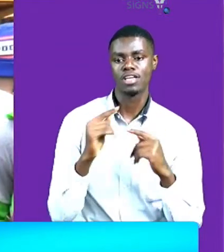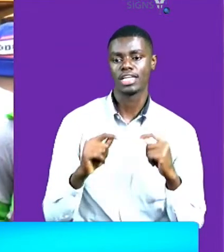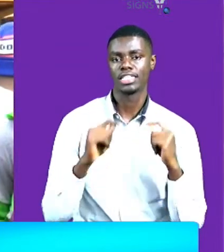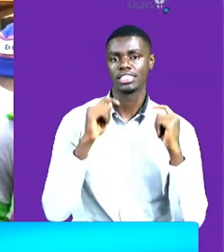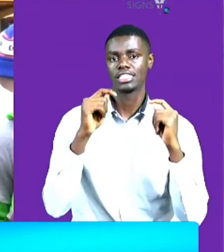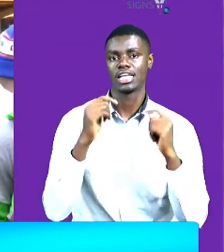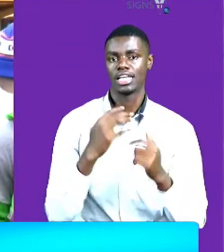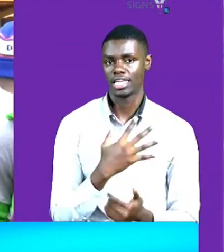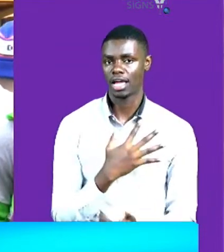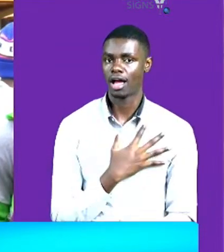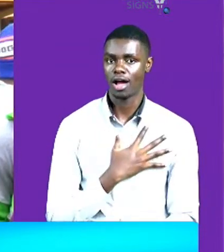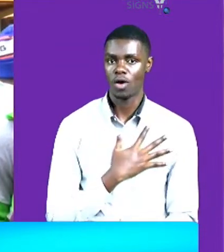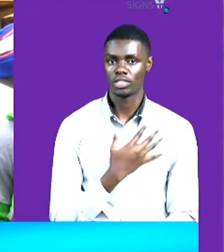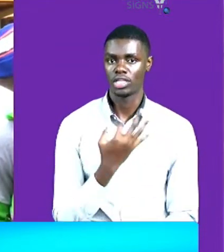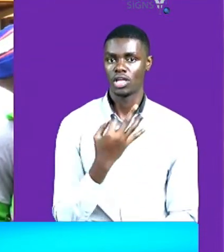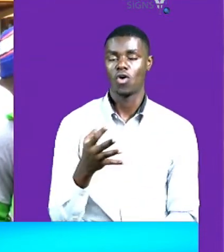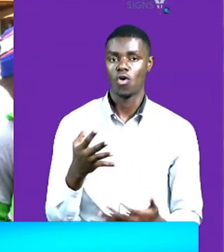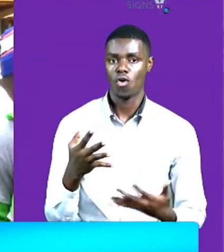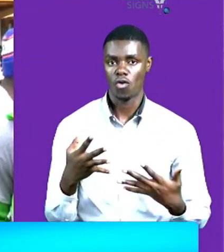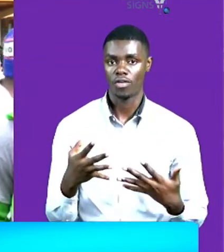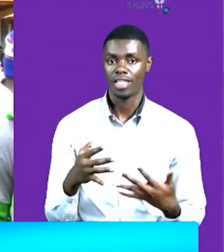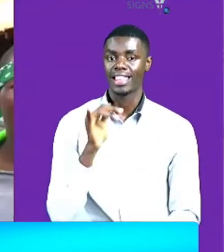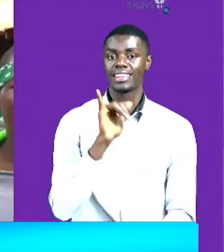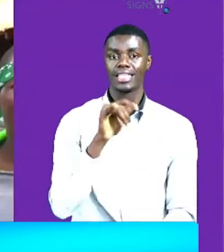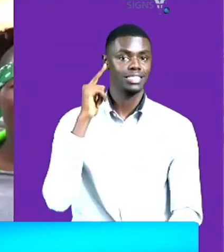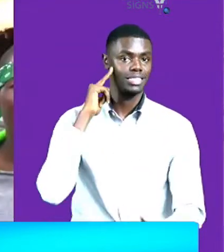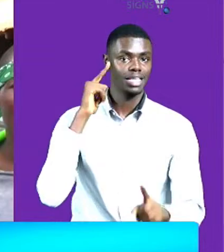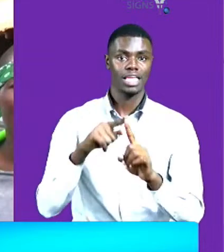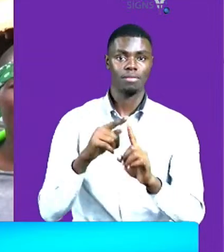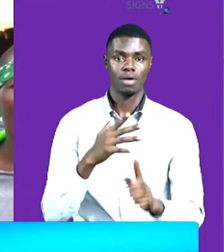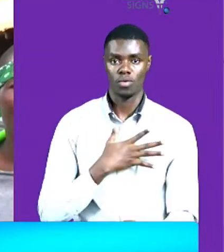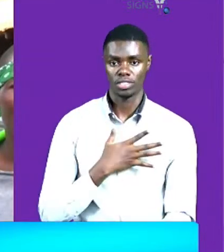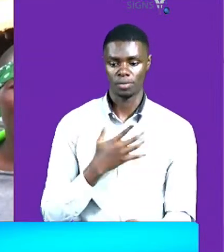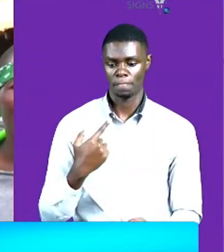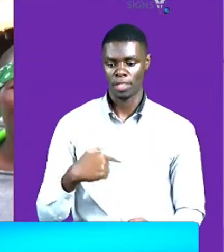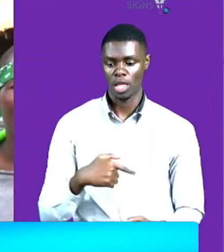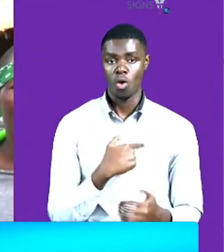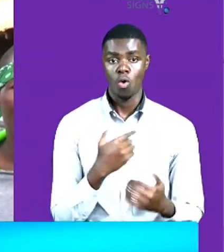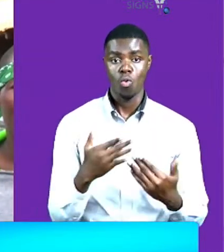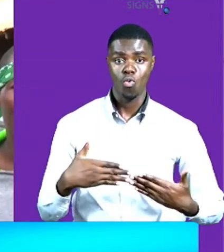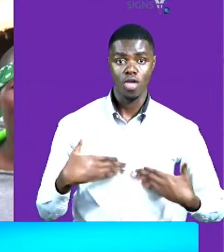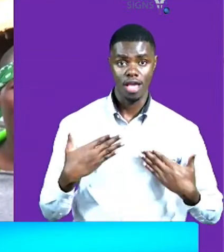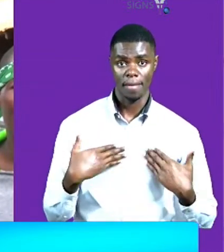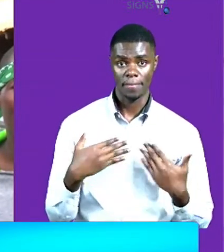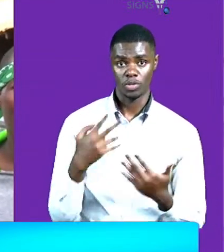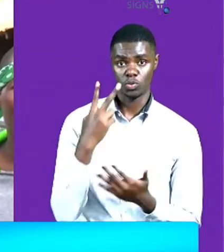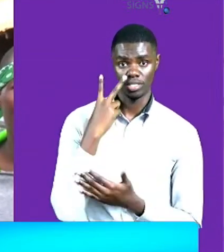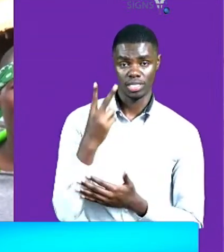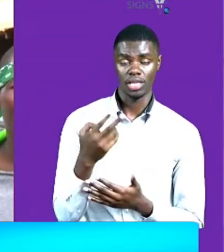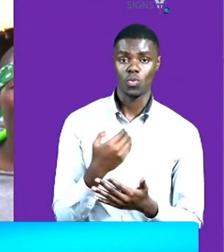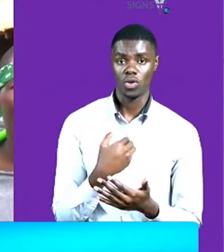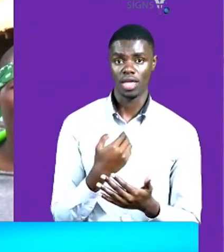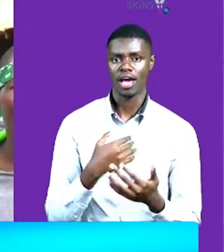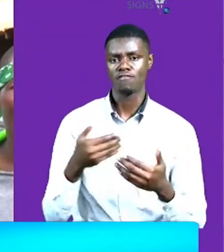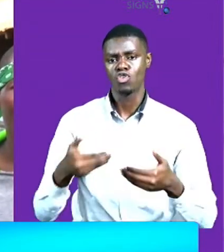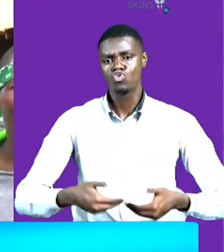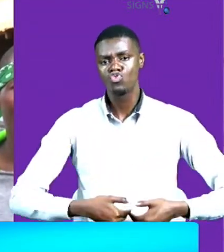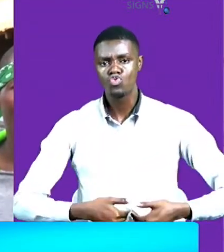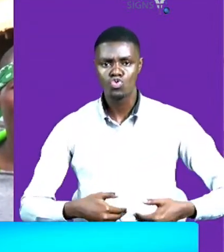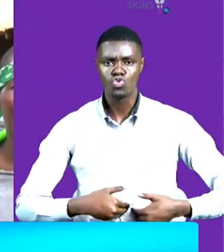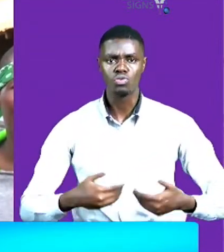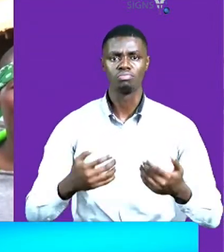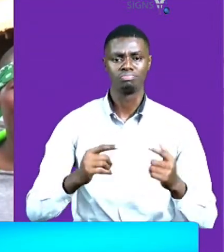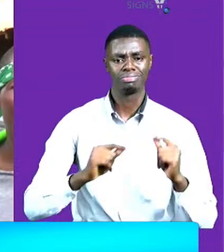vipaji ya wanaNjokeine. Hiyo ndio lengo letu. And we are happy to see that we have a number of our youth who are very